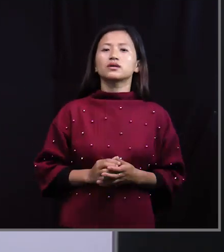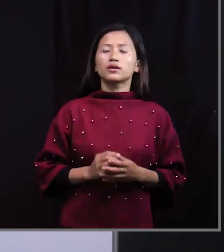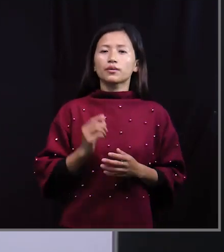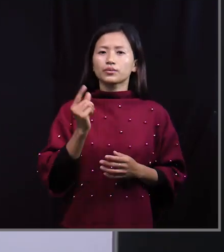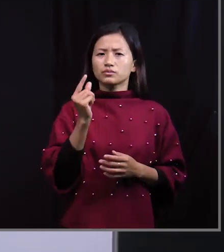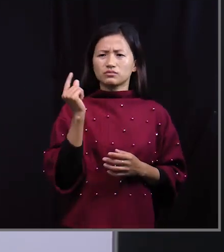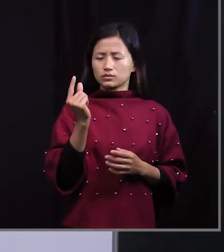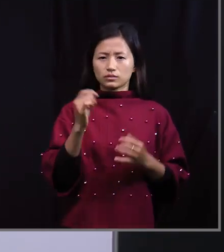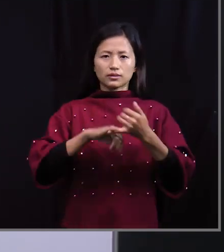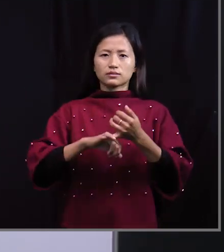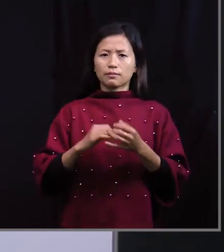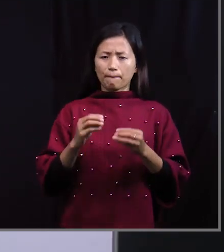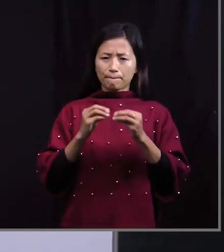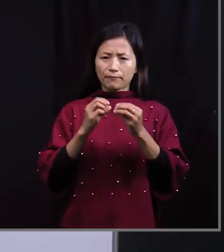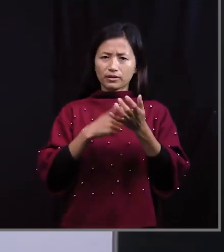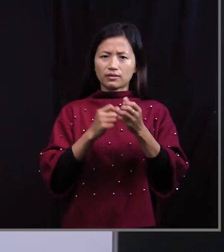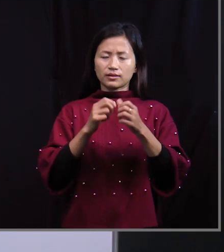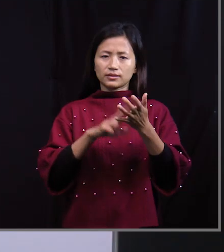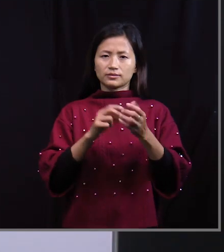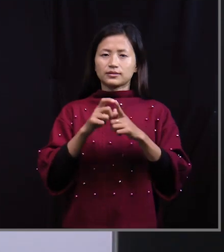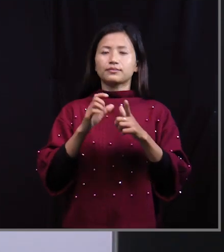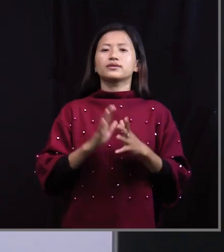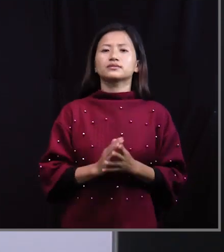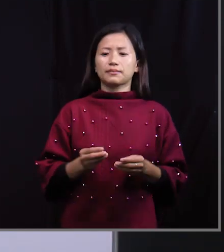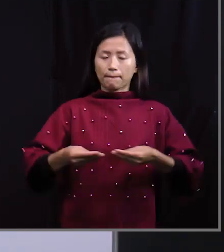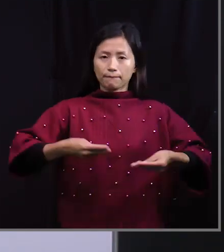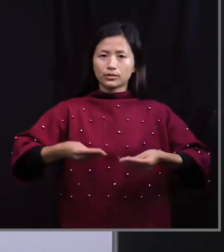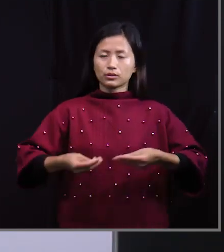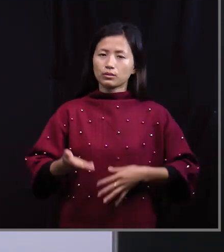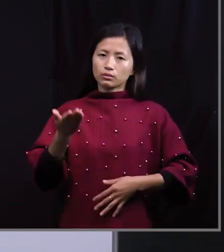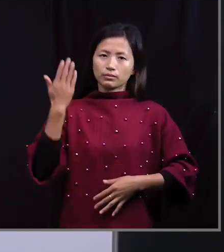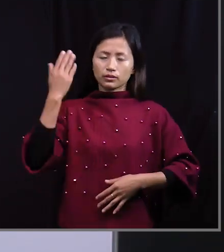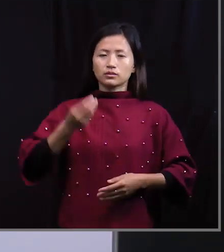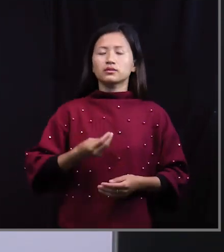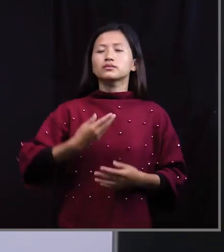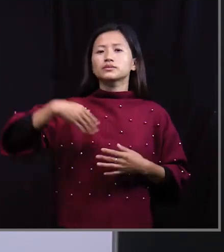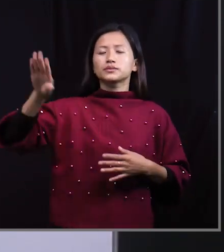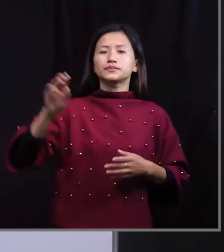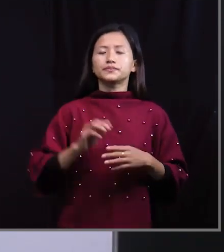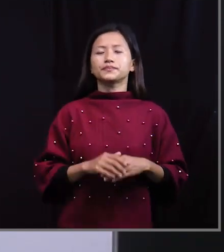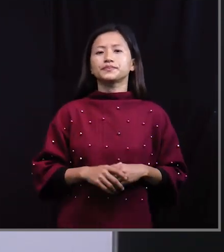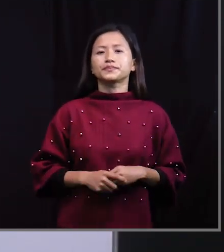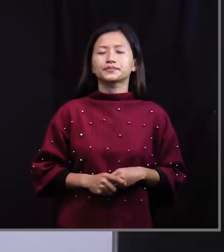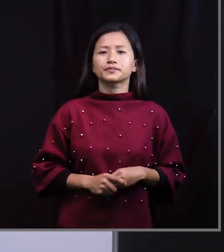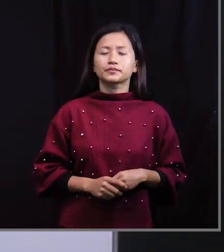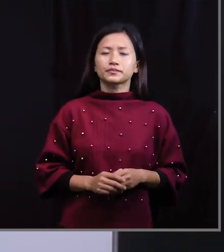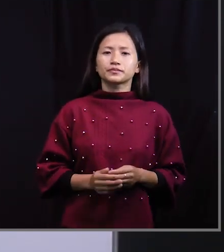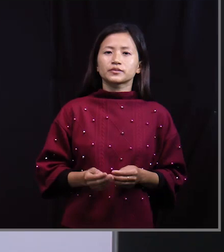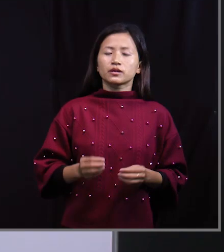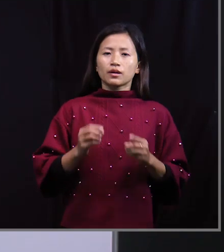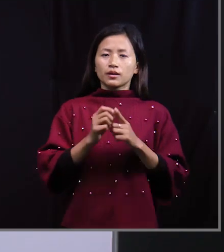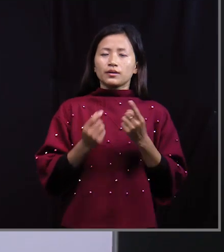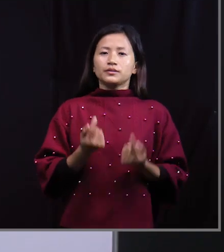brand, so they also had to close down their business and go back. So political environment or